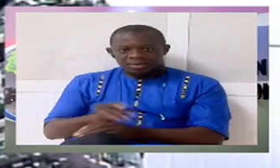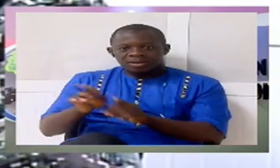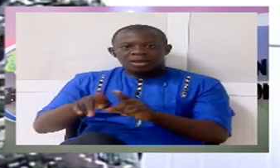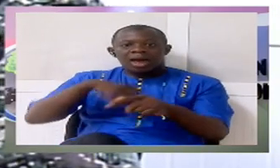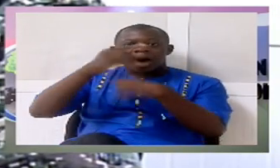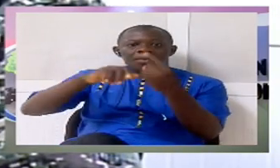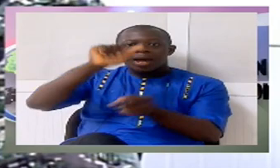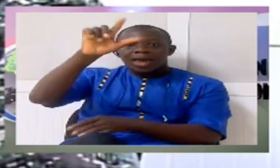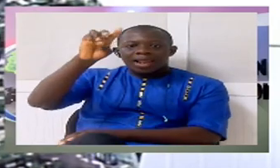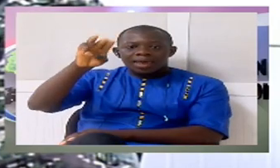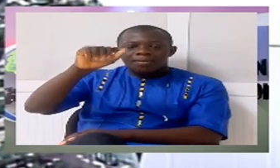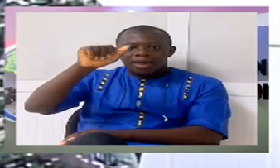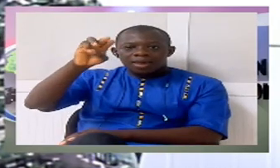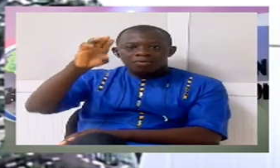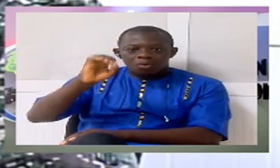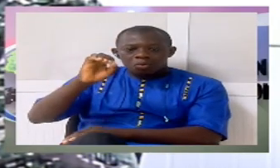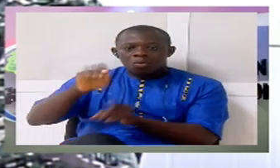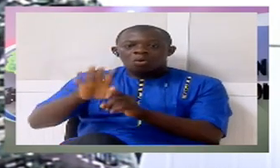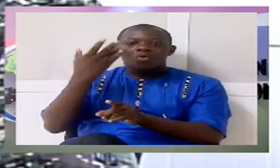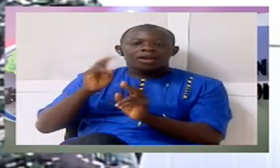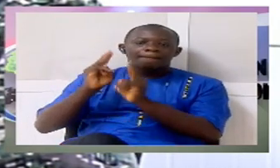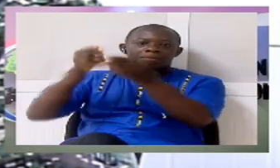Almamo boom sule taxi driver Westfield. When